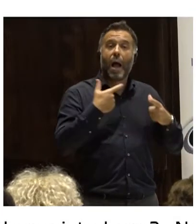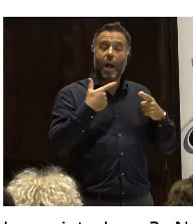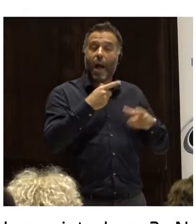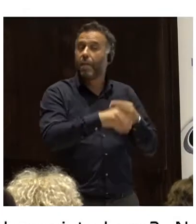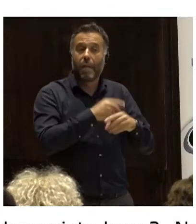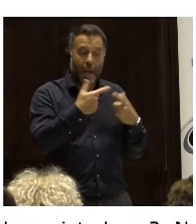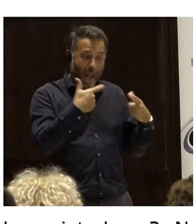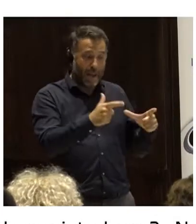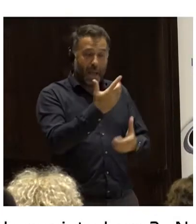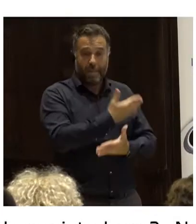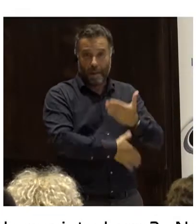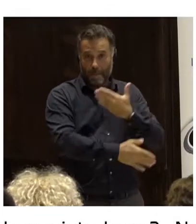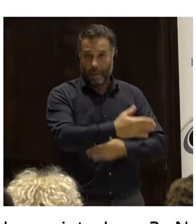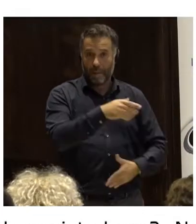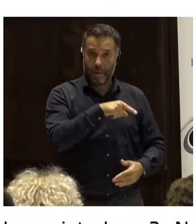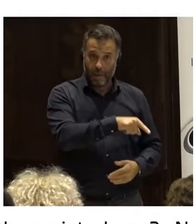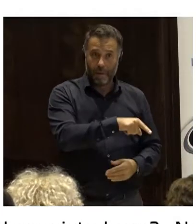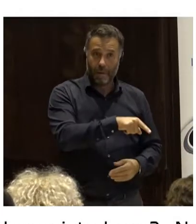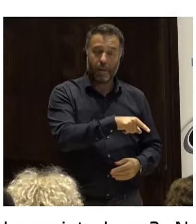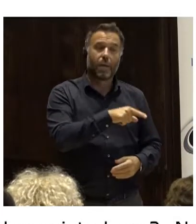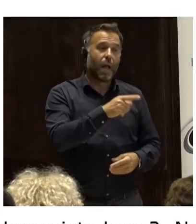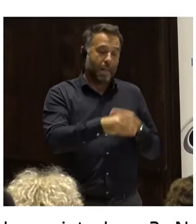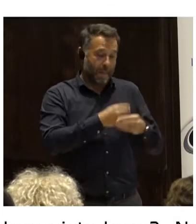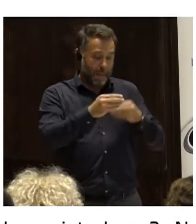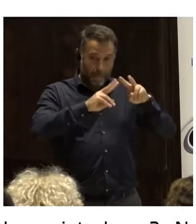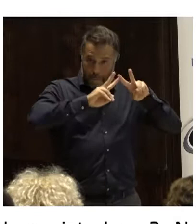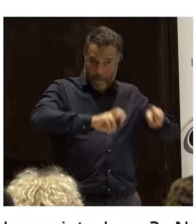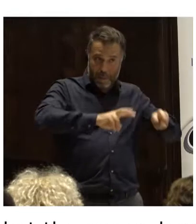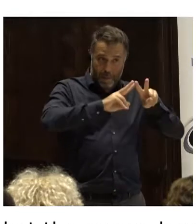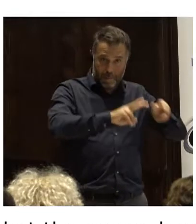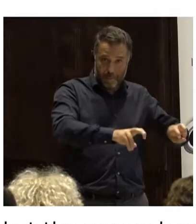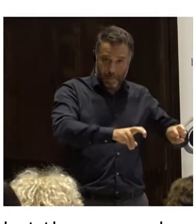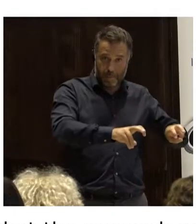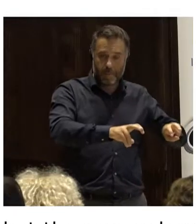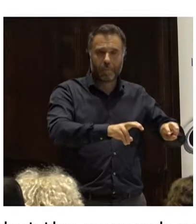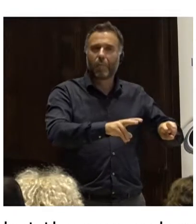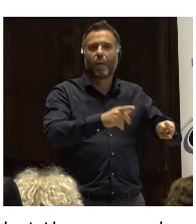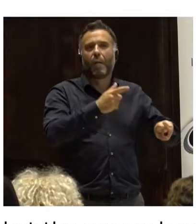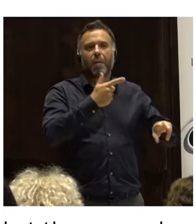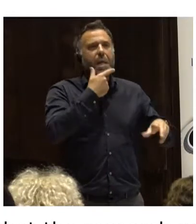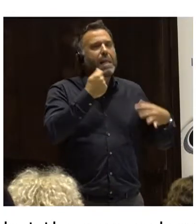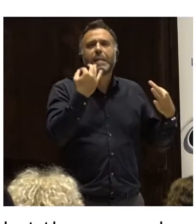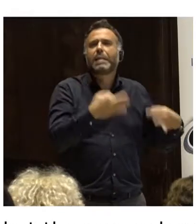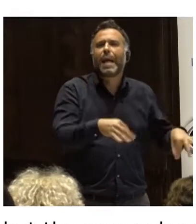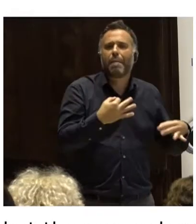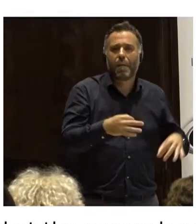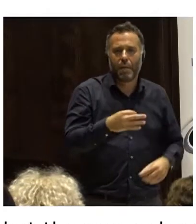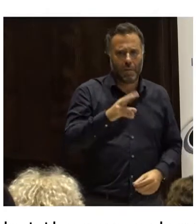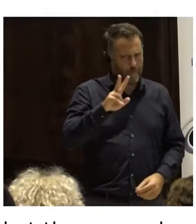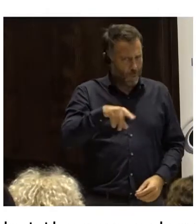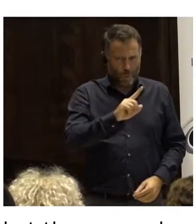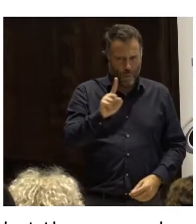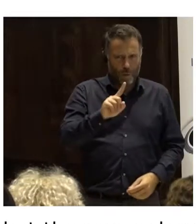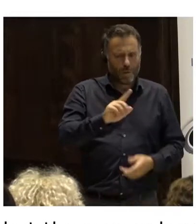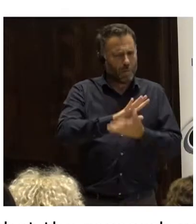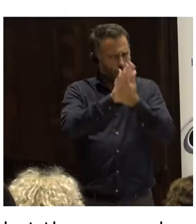lower research, not a very sophisticated research. It is the opposite, okay? It's much more difficult